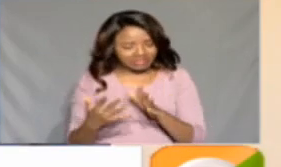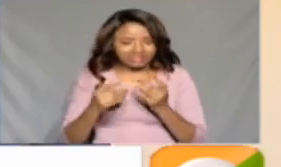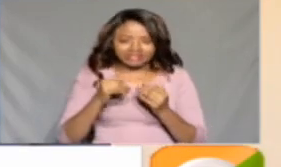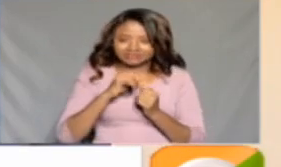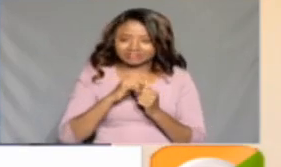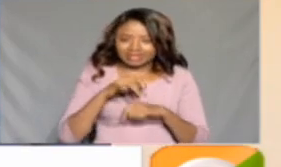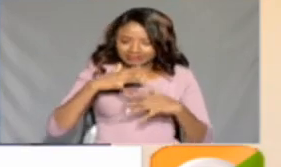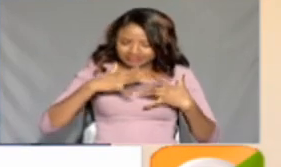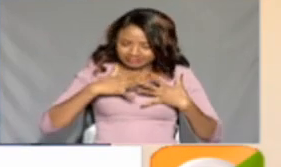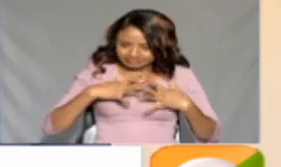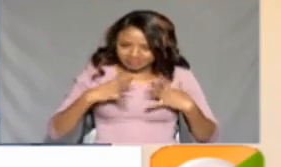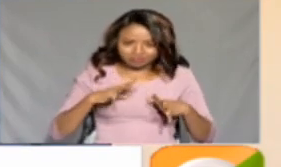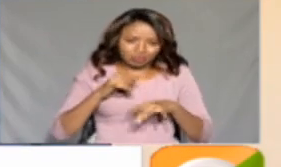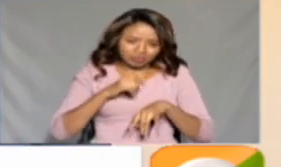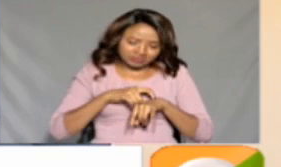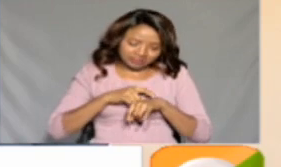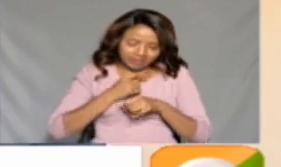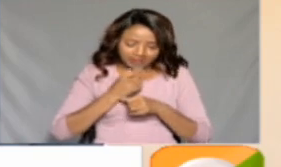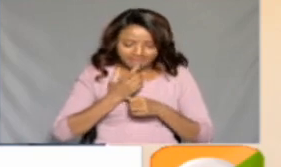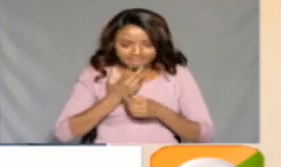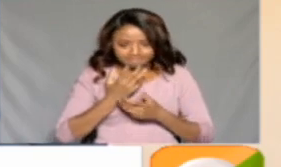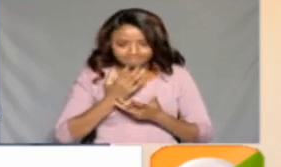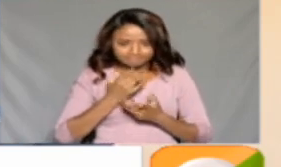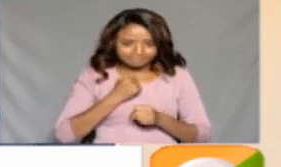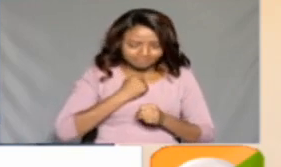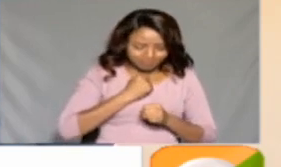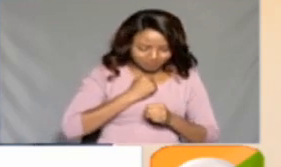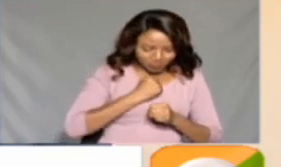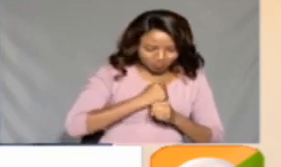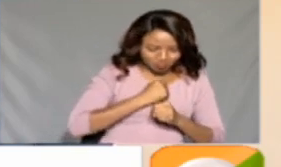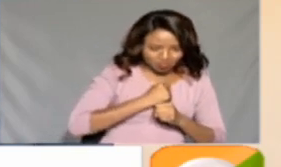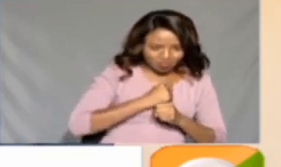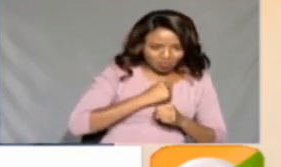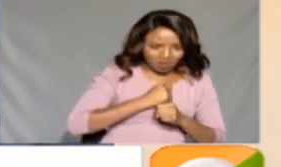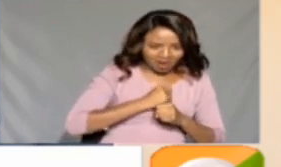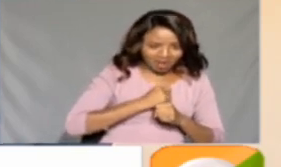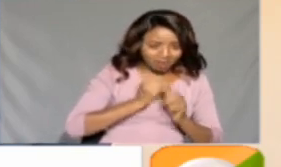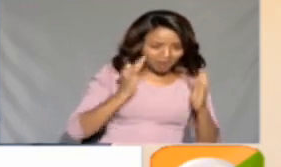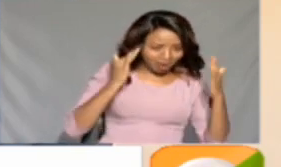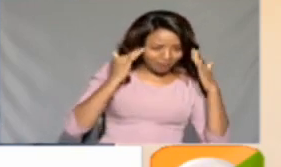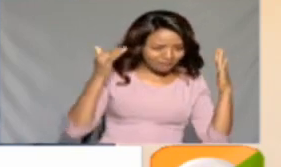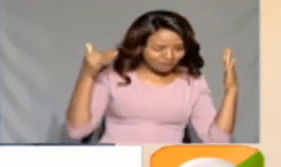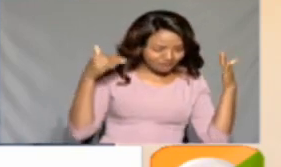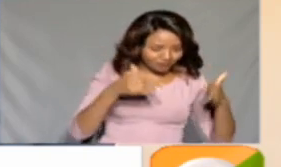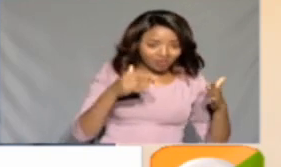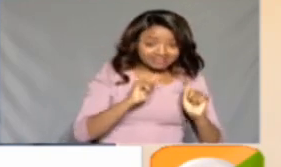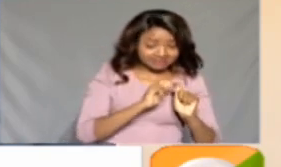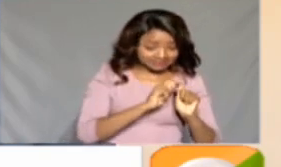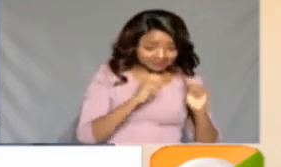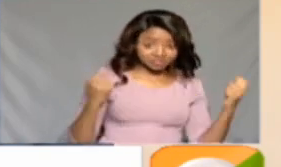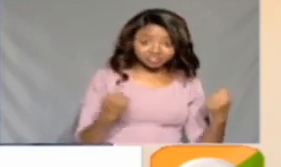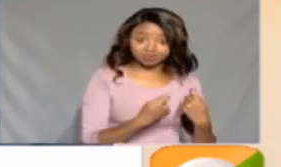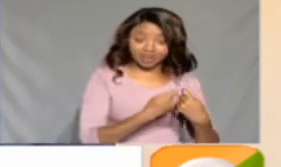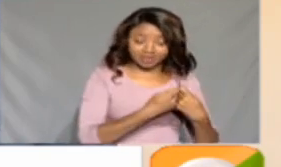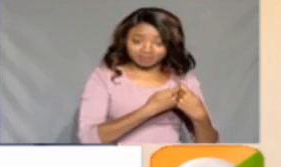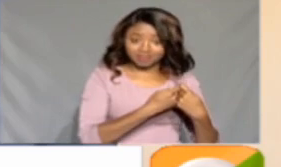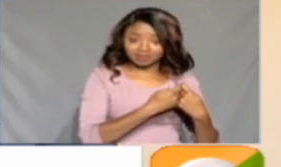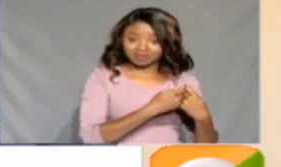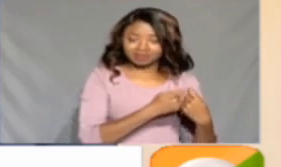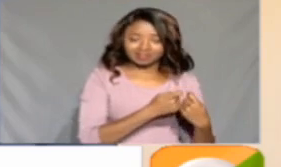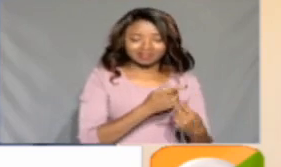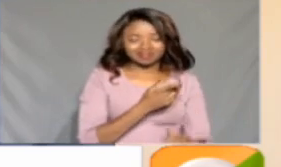are operating from the level of tribe, right, it is so